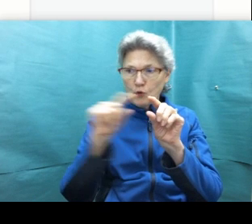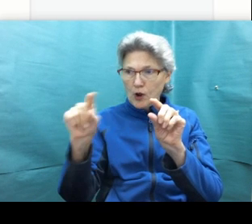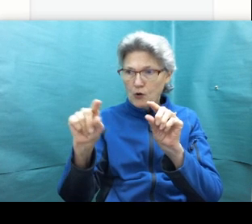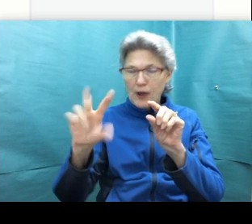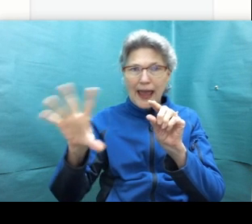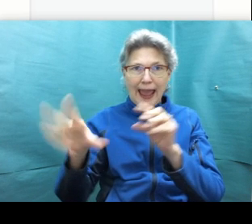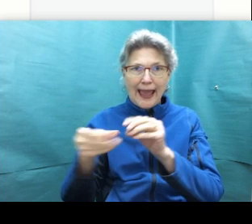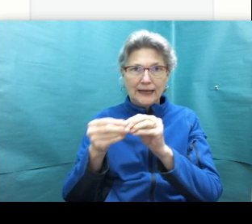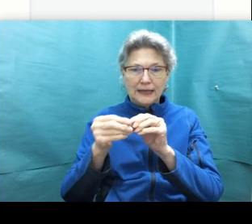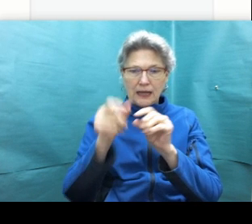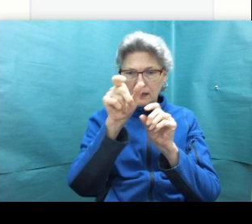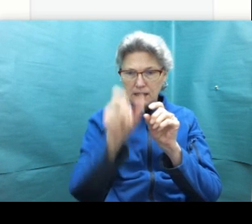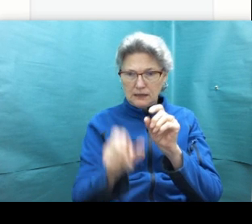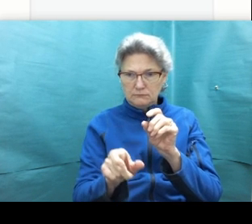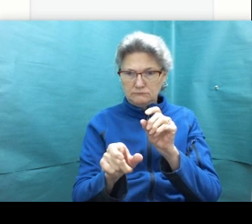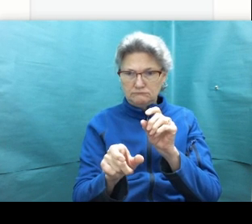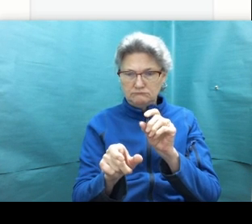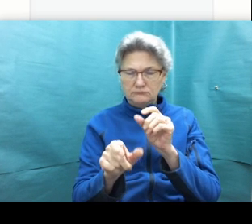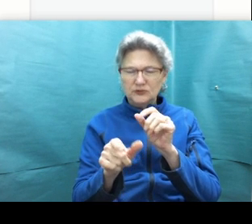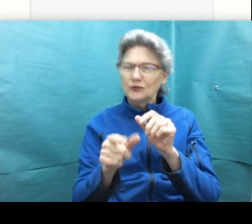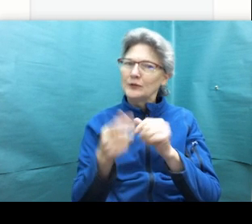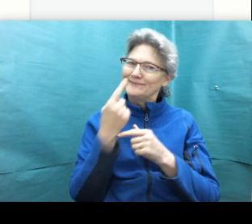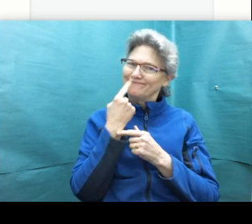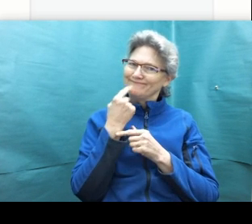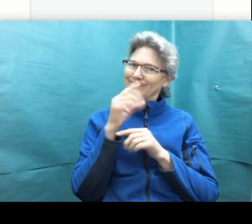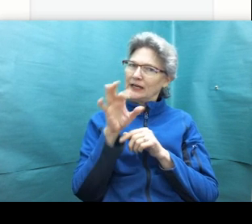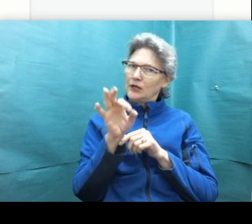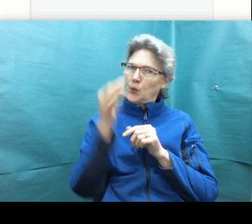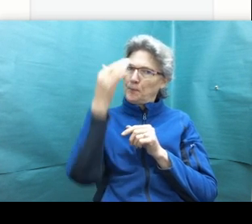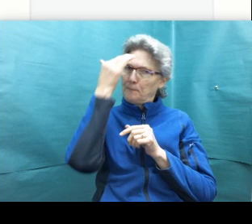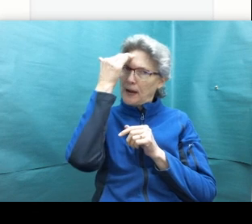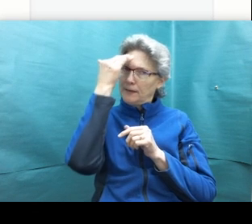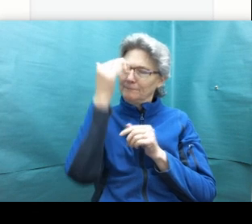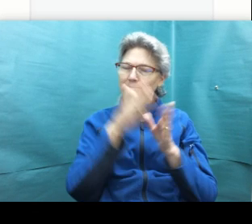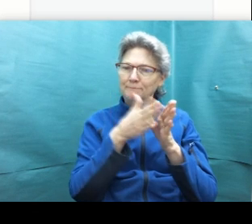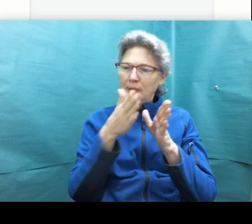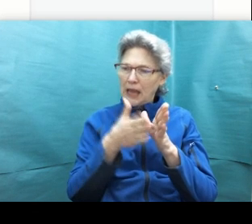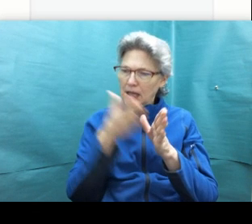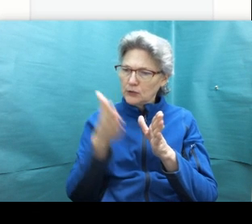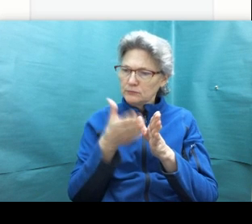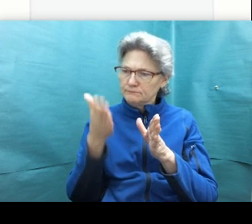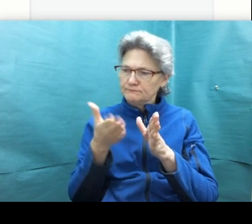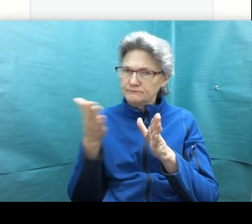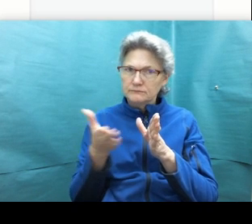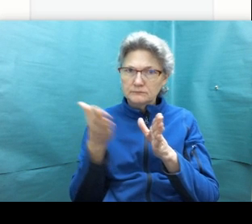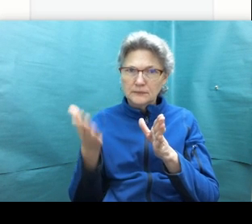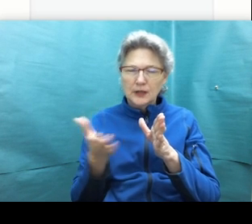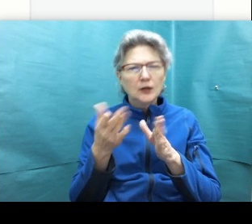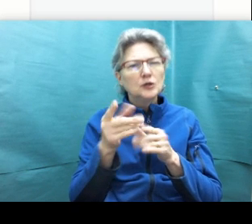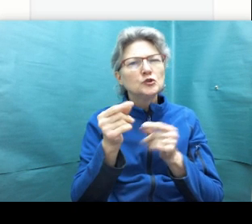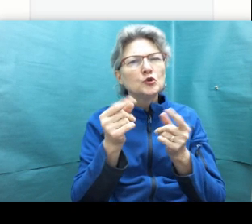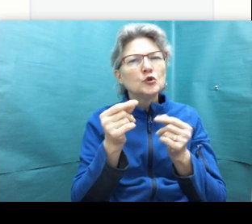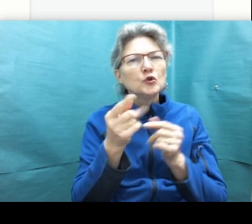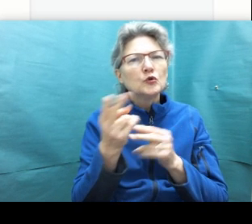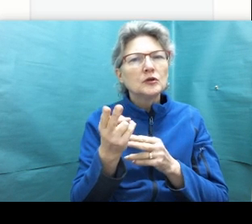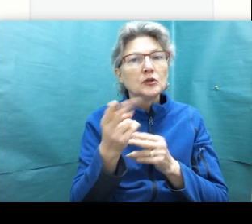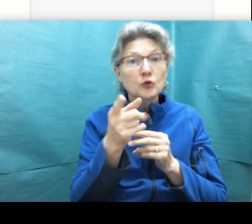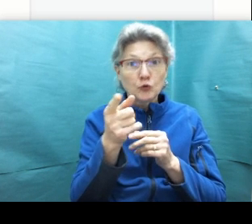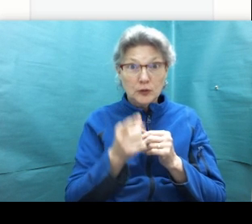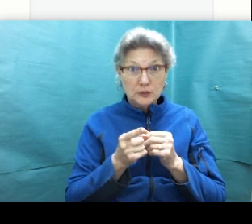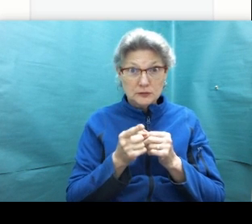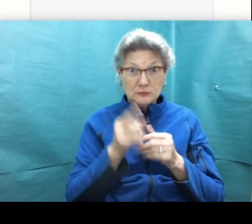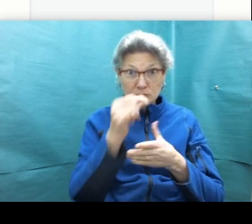column. So we've just found our pattern. So now what you're going to do is you're going to